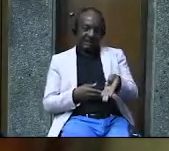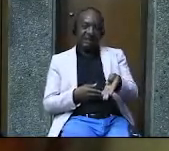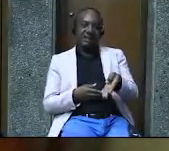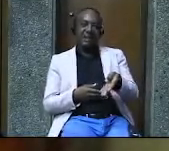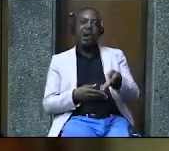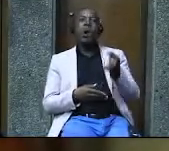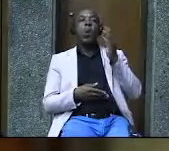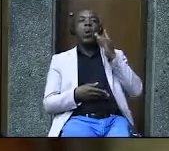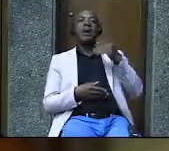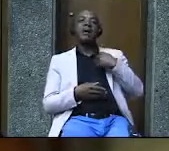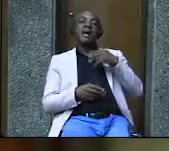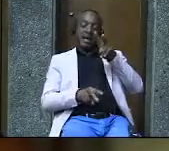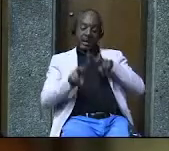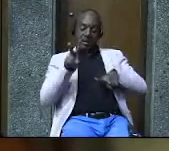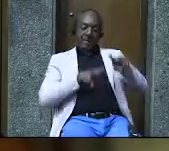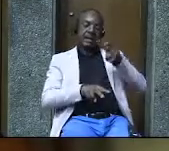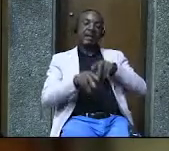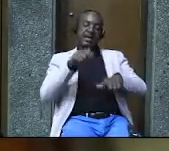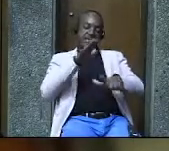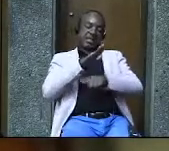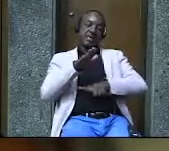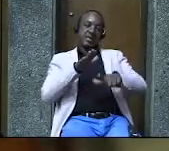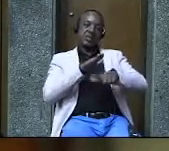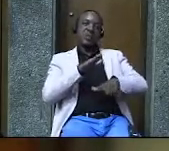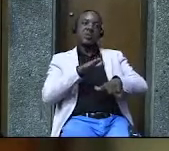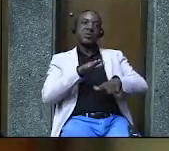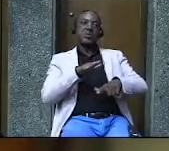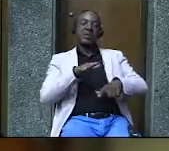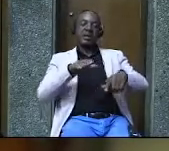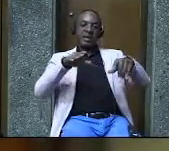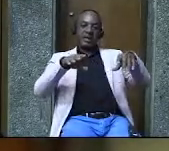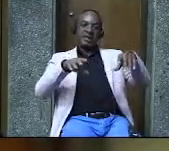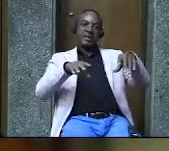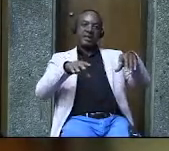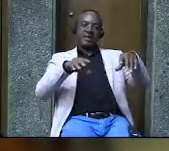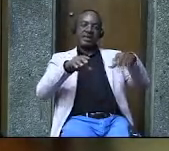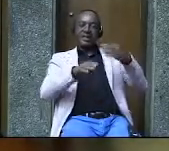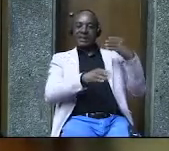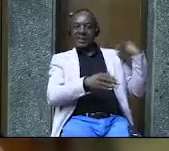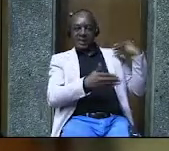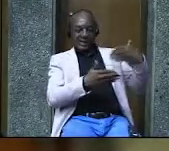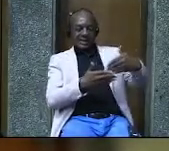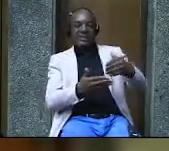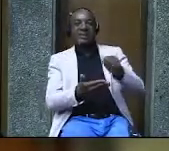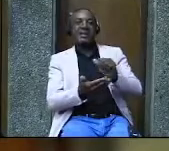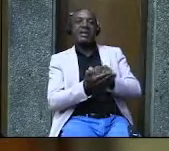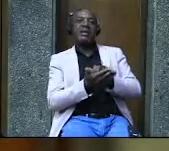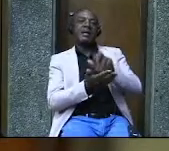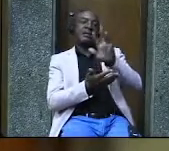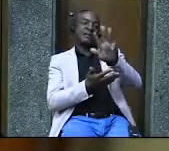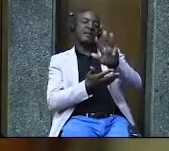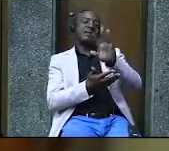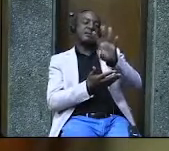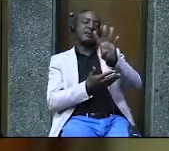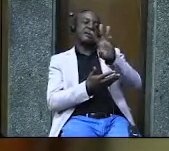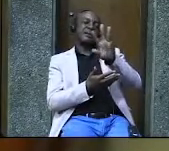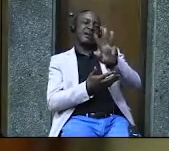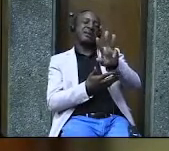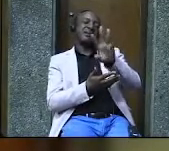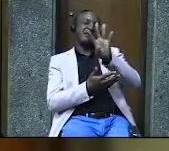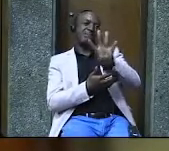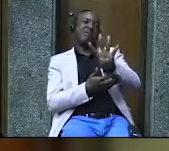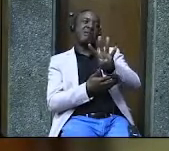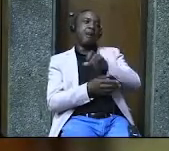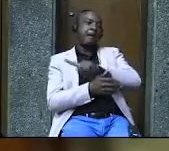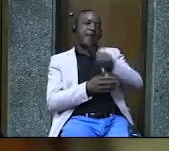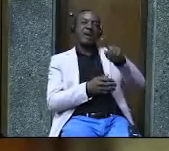Act of 1994, where people claim land, but it never achieved its objectives regarding the land